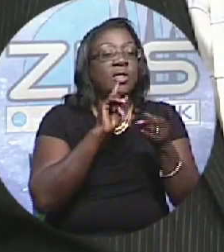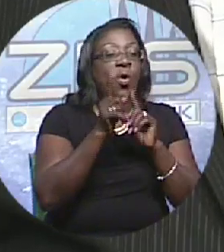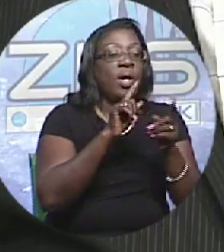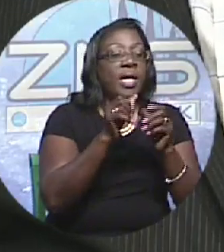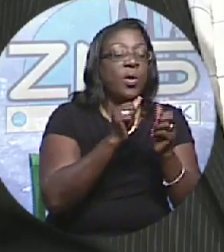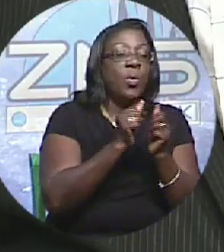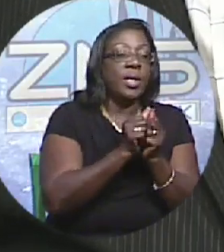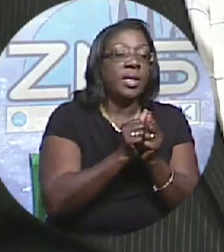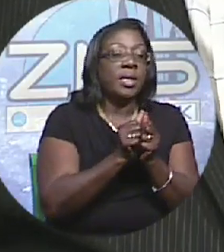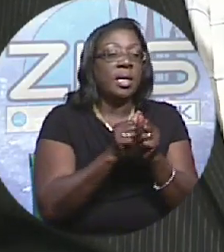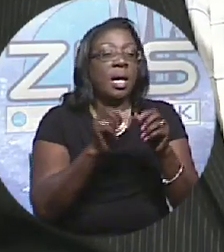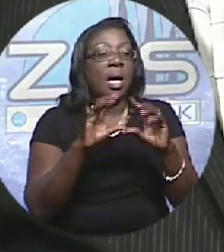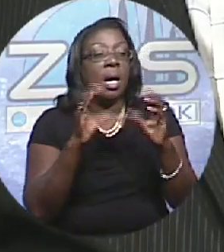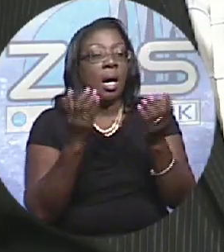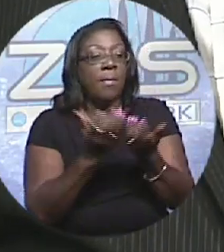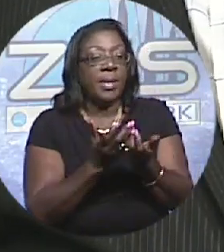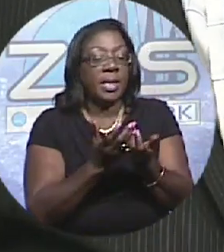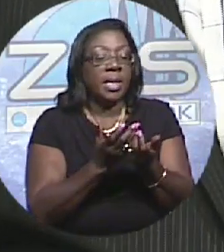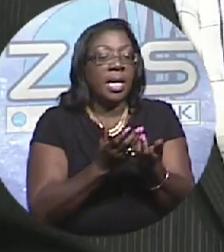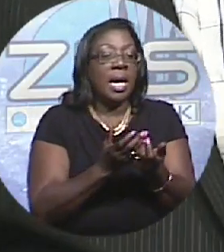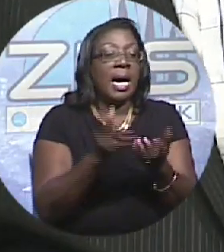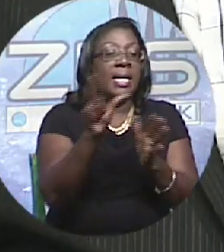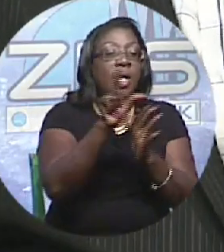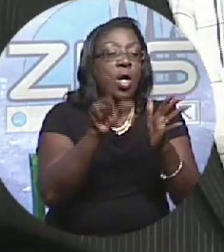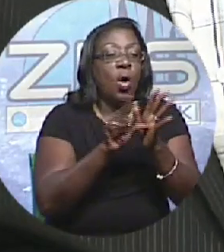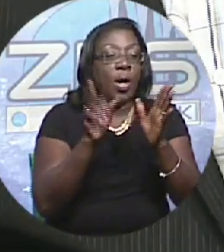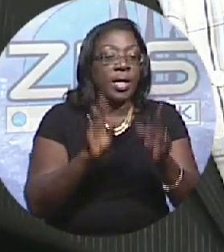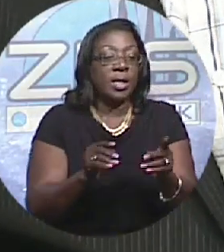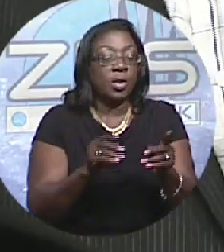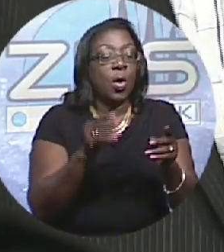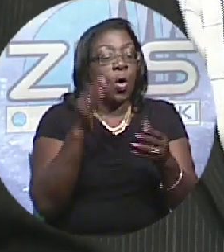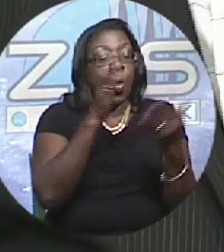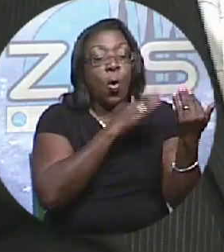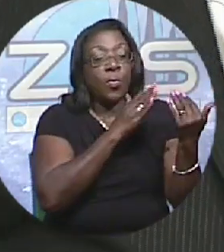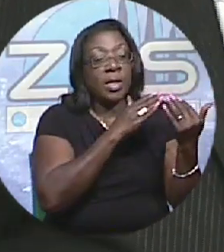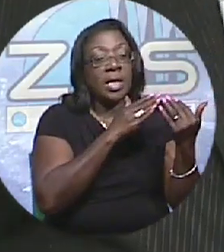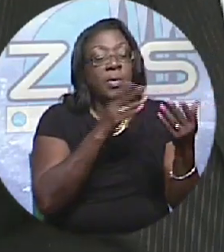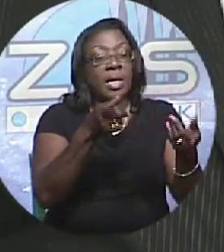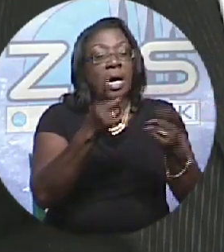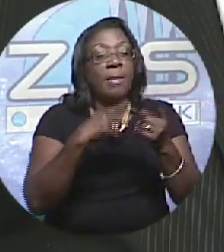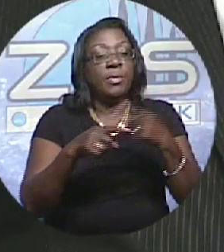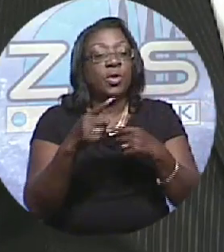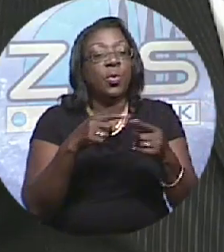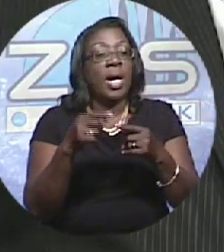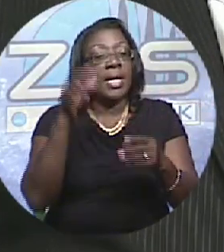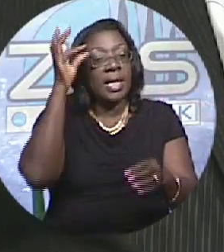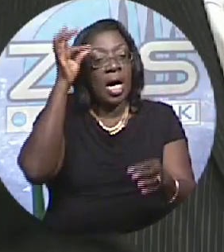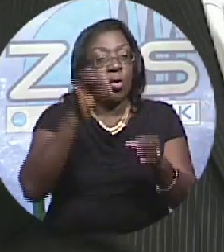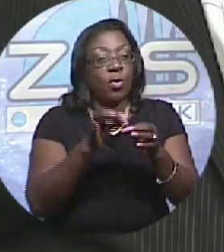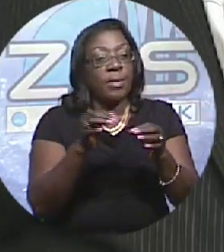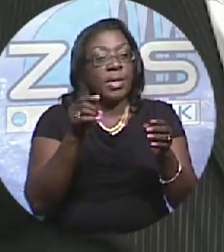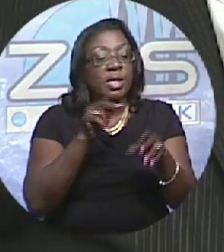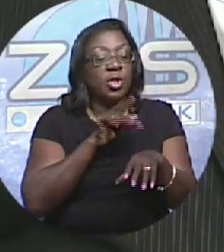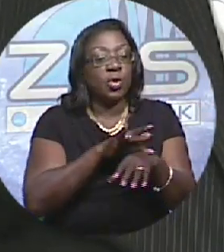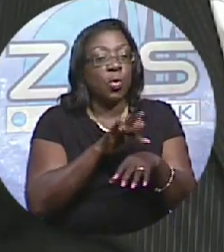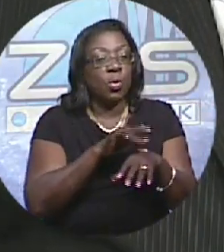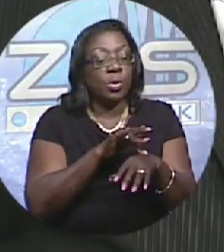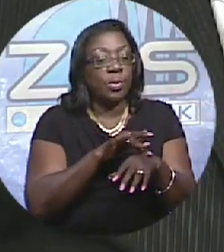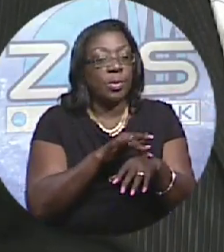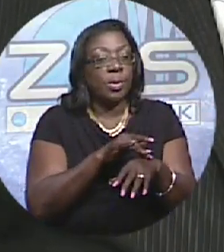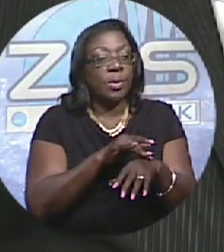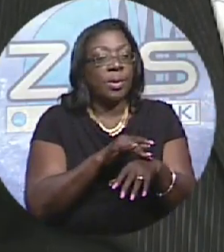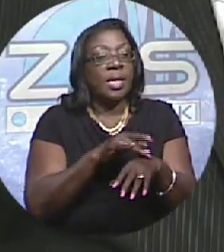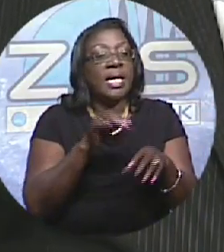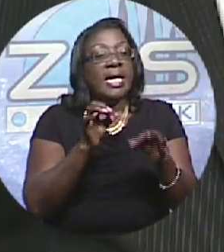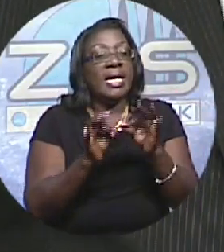attorneys and hopes to resolve the matter soon. He says if some employees sign the contract and new hires are compensated by the new terms, it would mean a